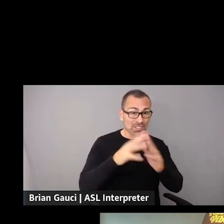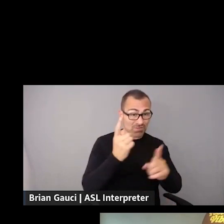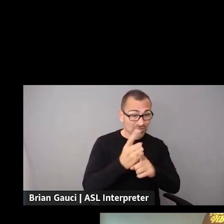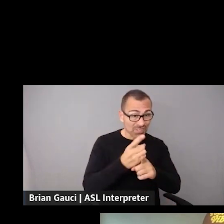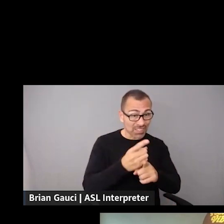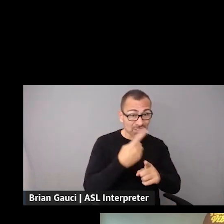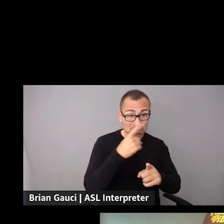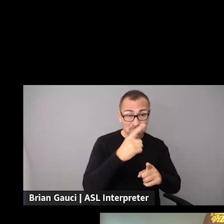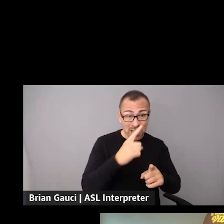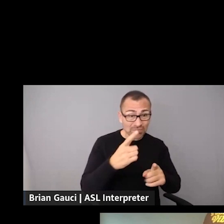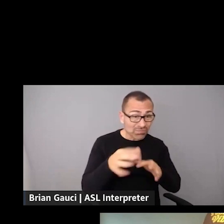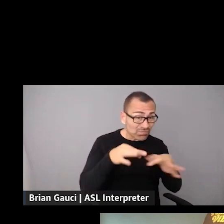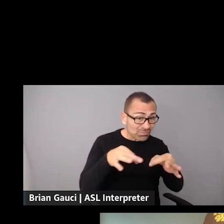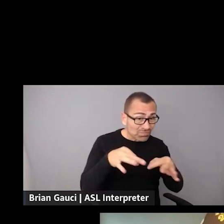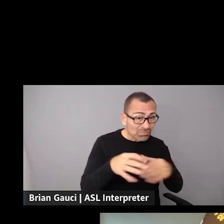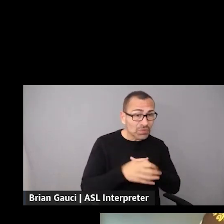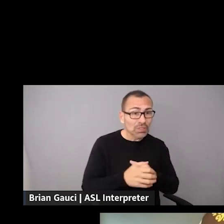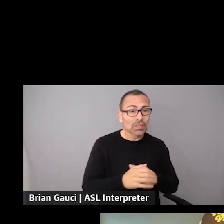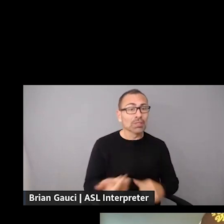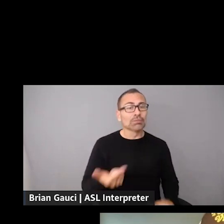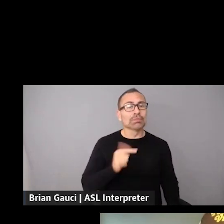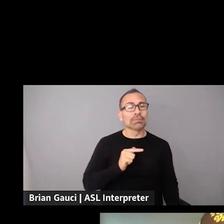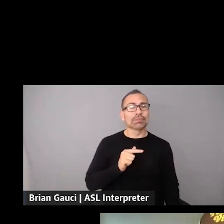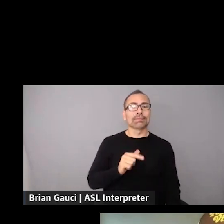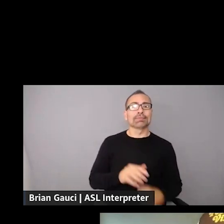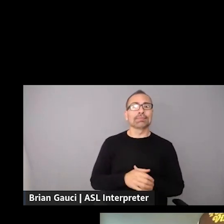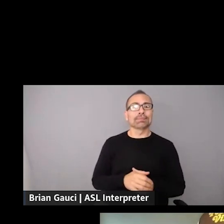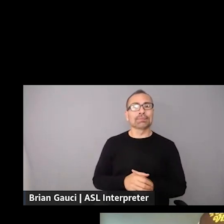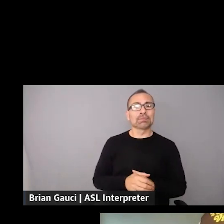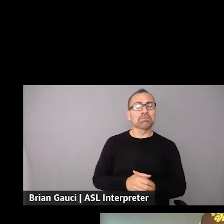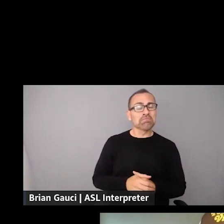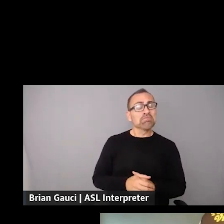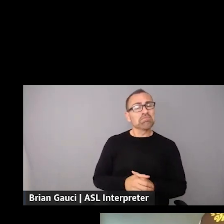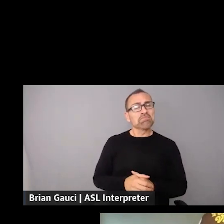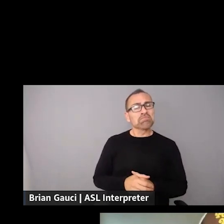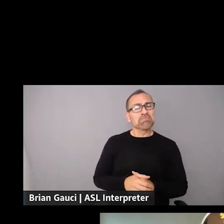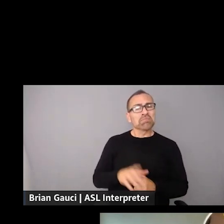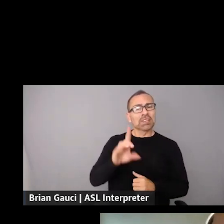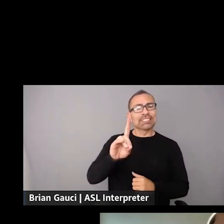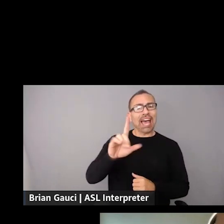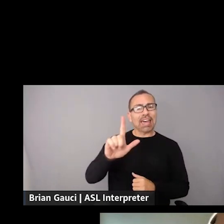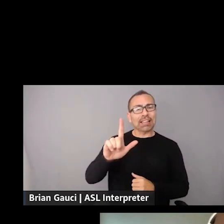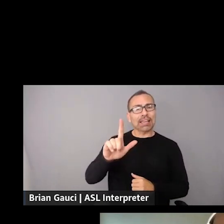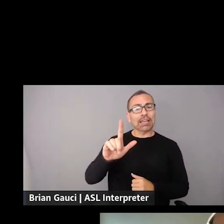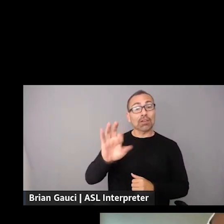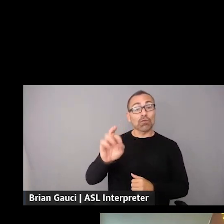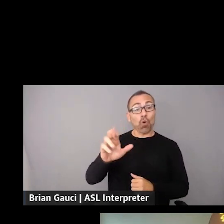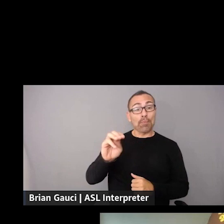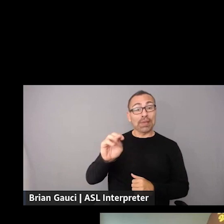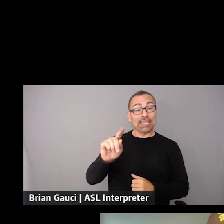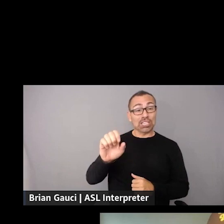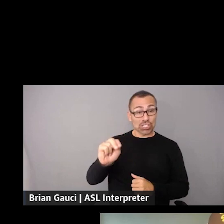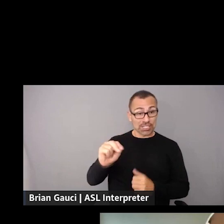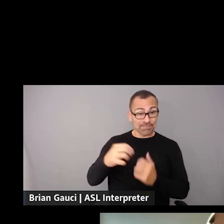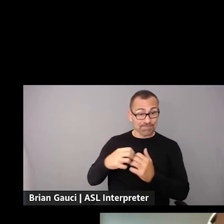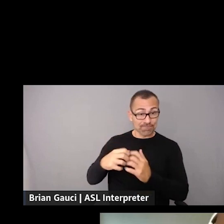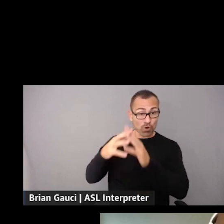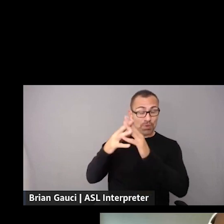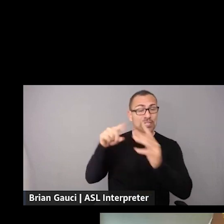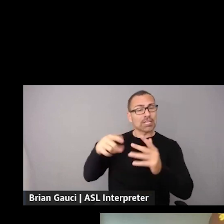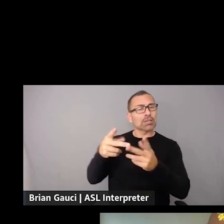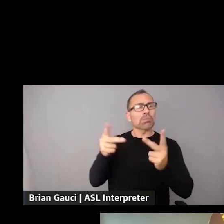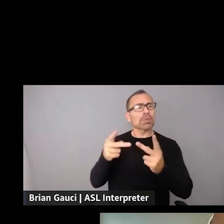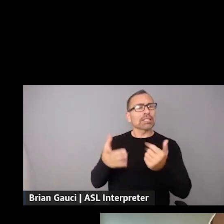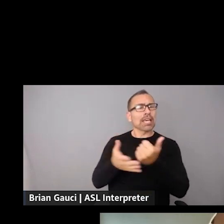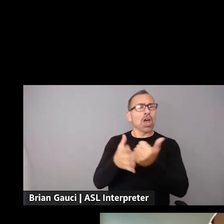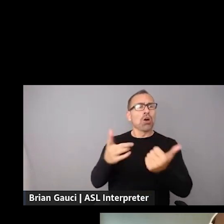Formation is a place that helps you centrally secure and globally share